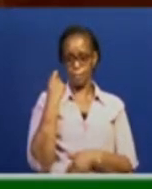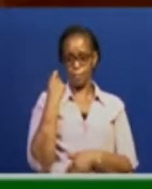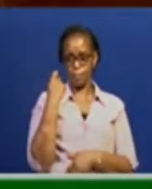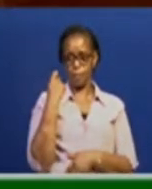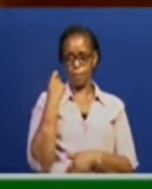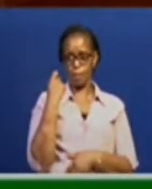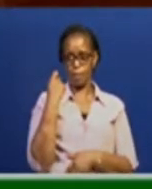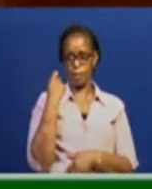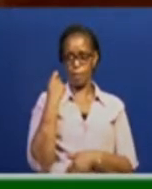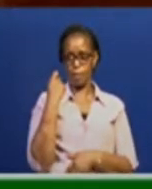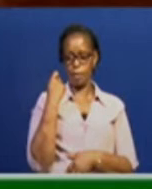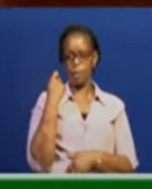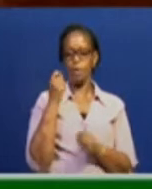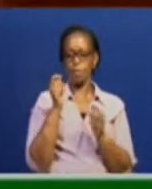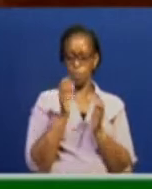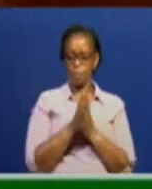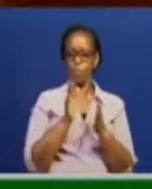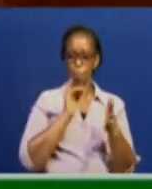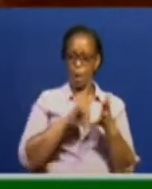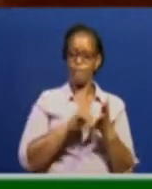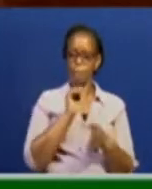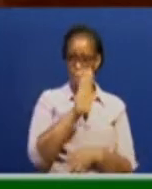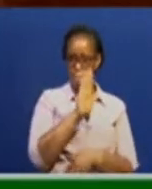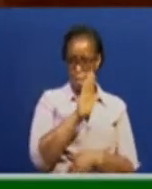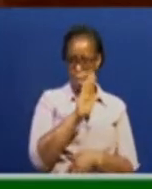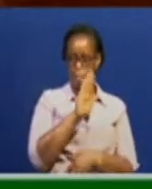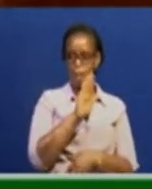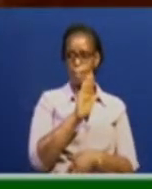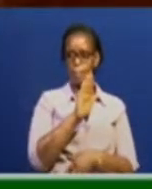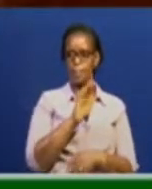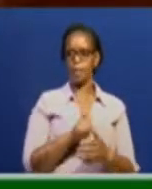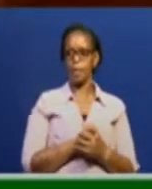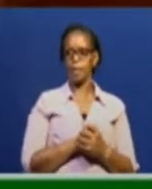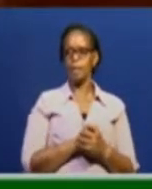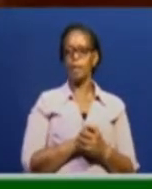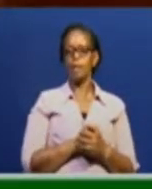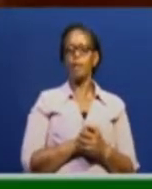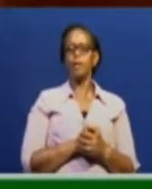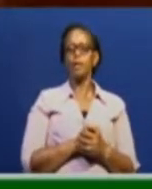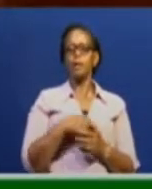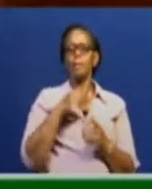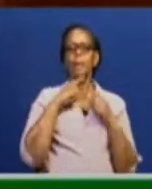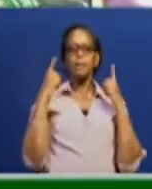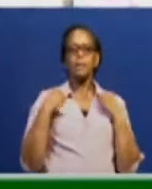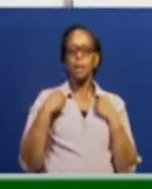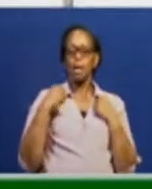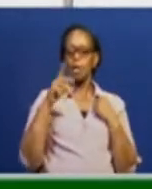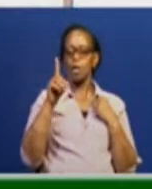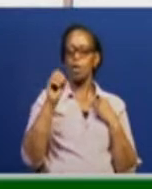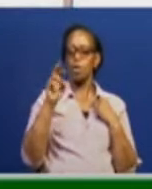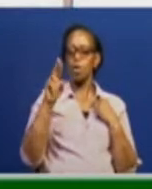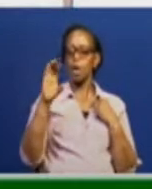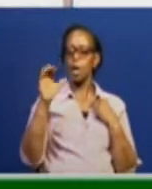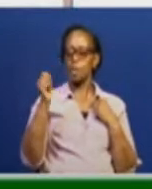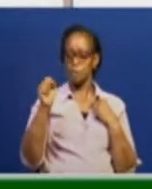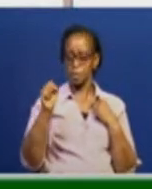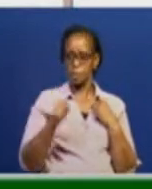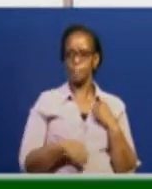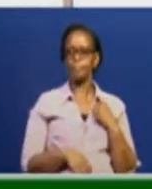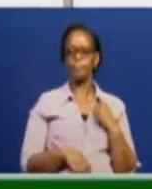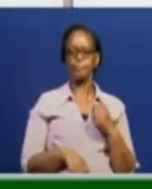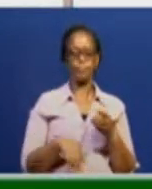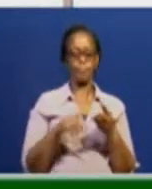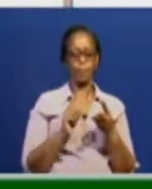Republic of Kenya and the spouse of the Deputy President, Her Excellency Pastor Dorcas Rigathi.